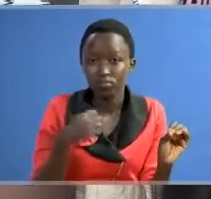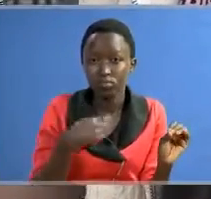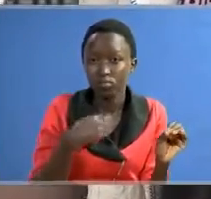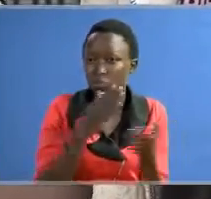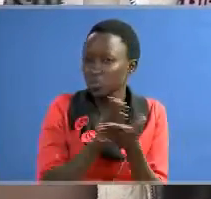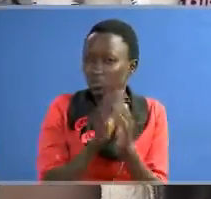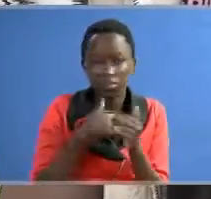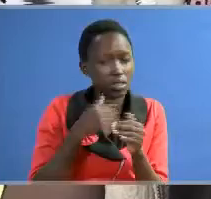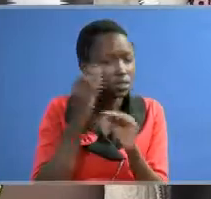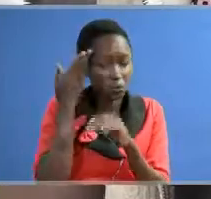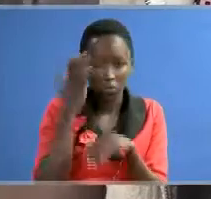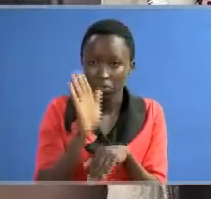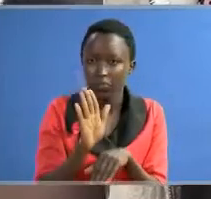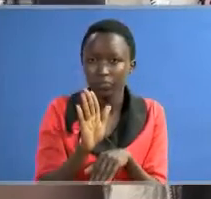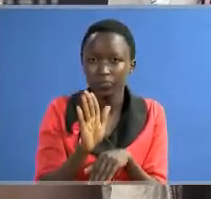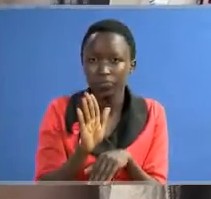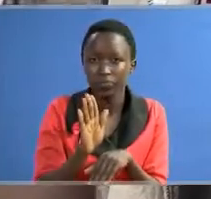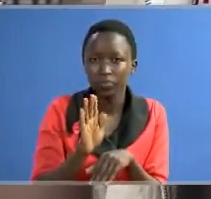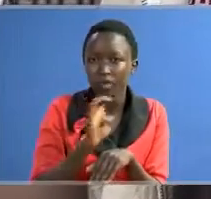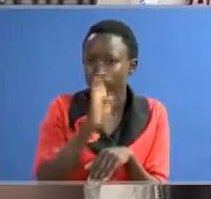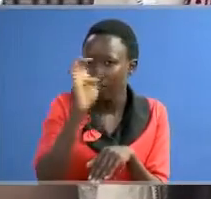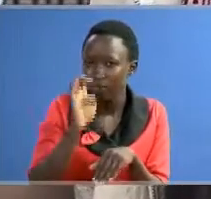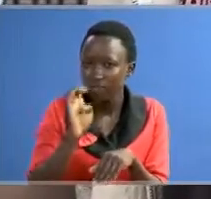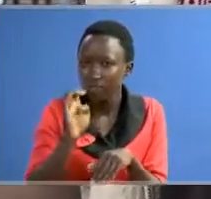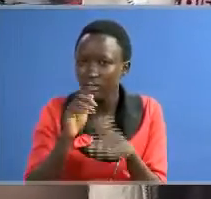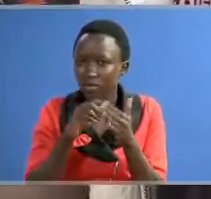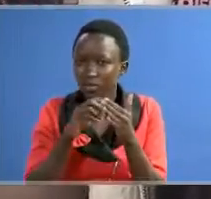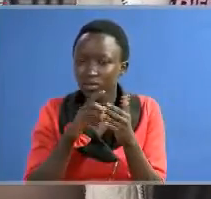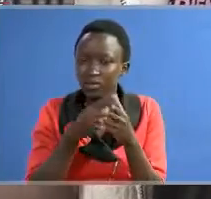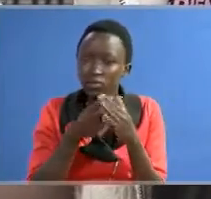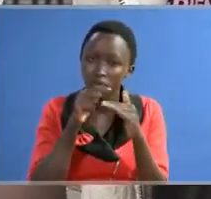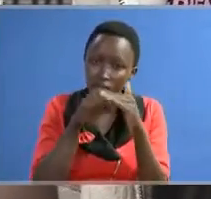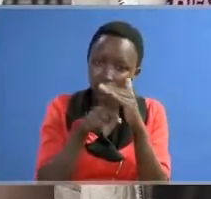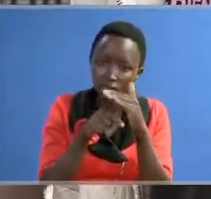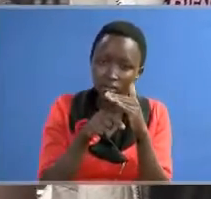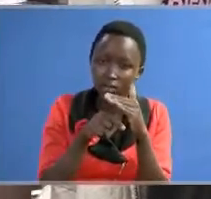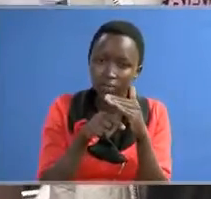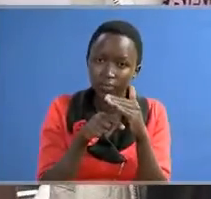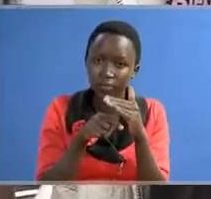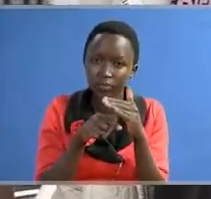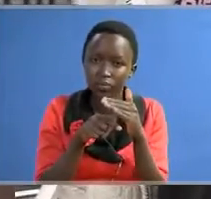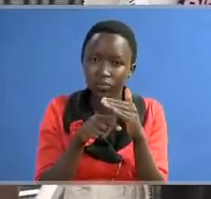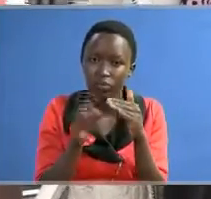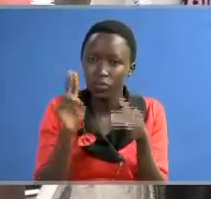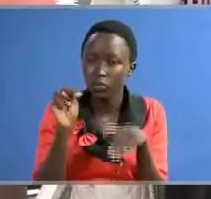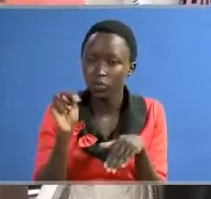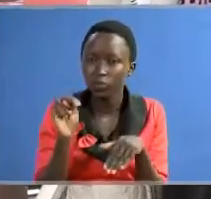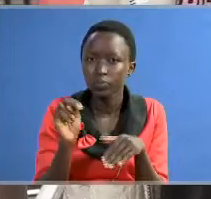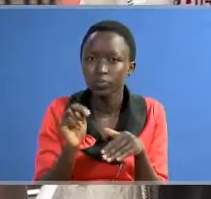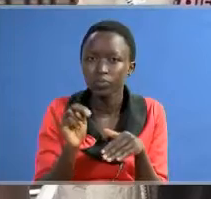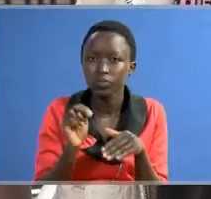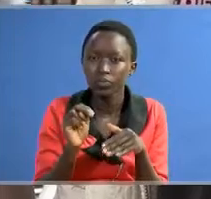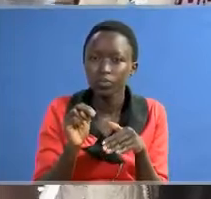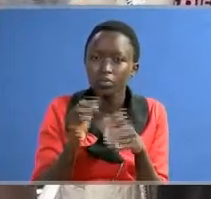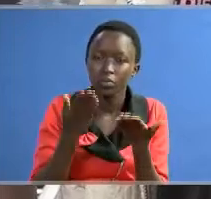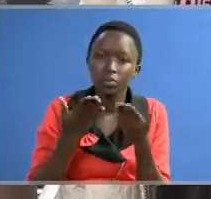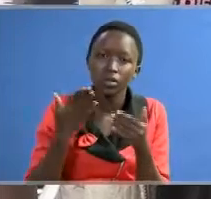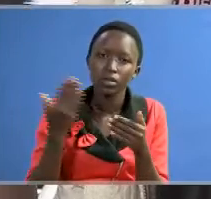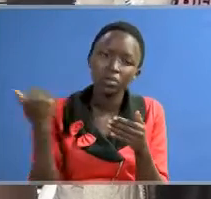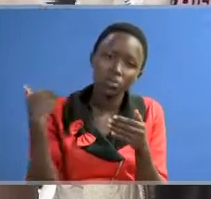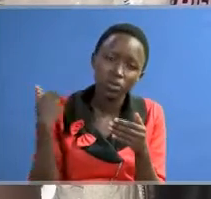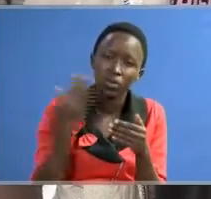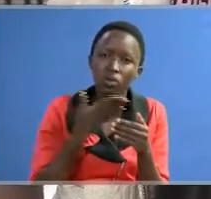really. Not really. Have you ever entered the Kenya National Archives? No. Yeah. Have you even bothered to enter?